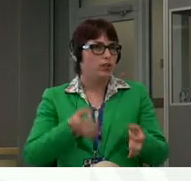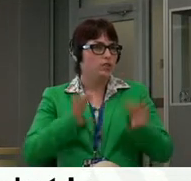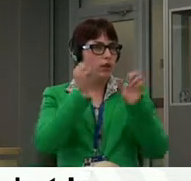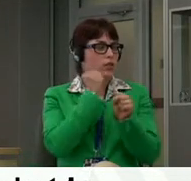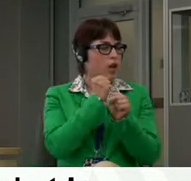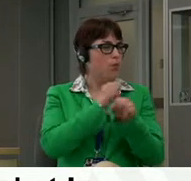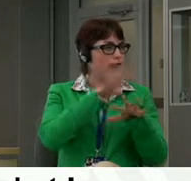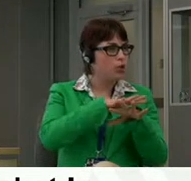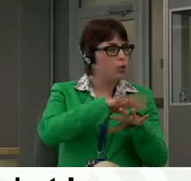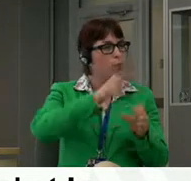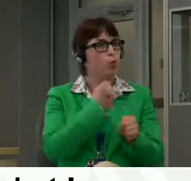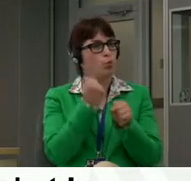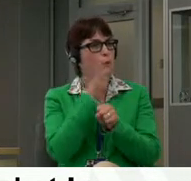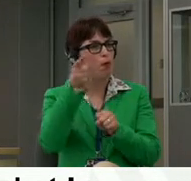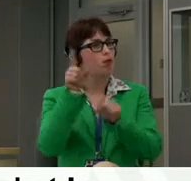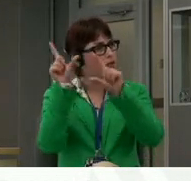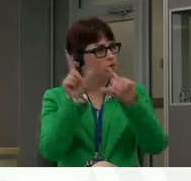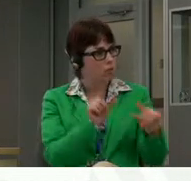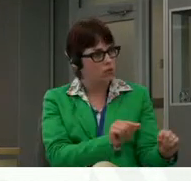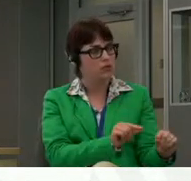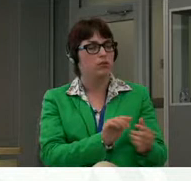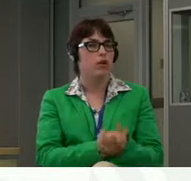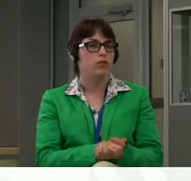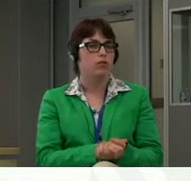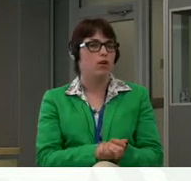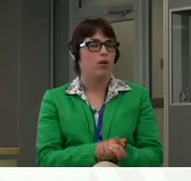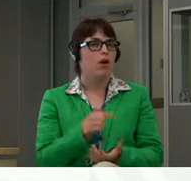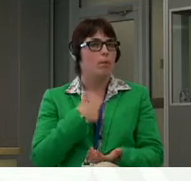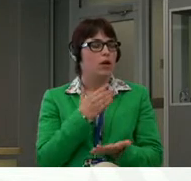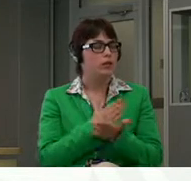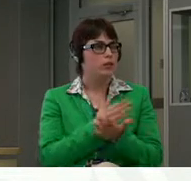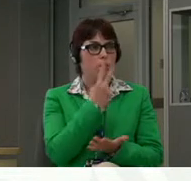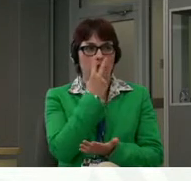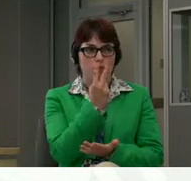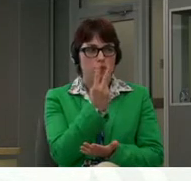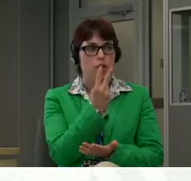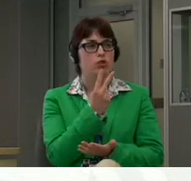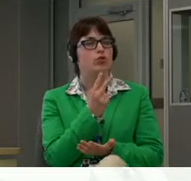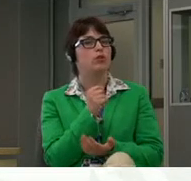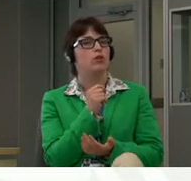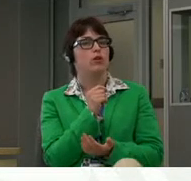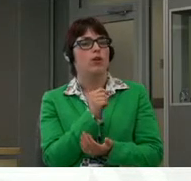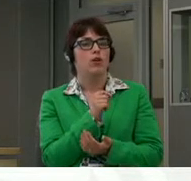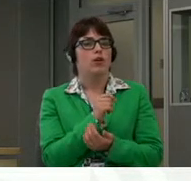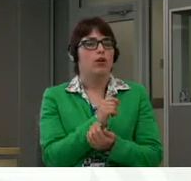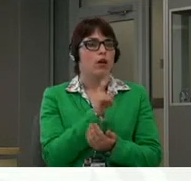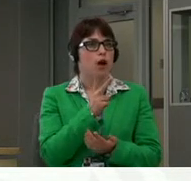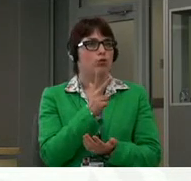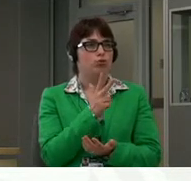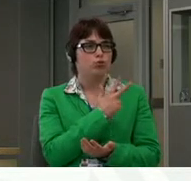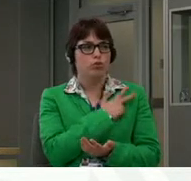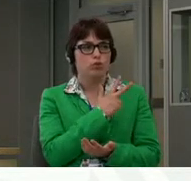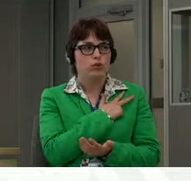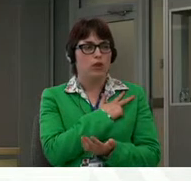decreasing. We have seen that indiscriminate cuts to social